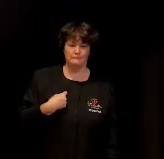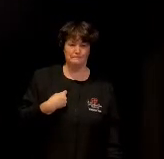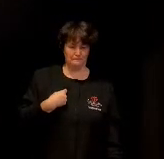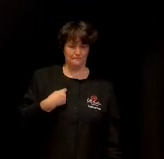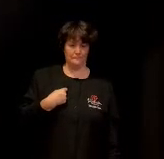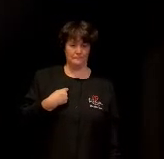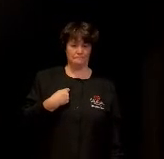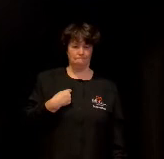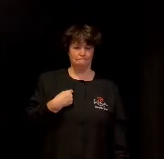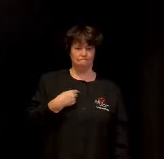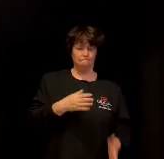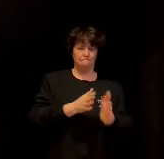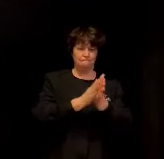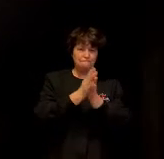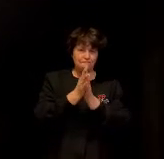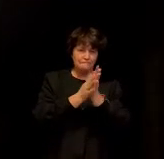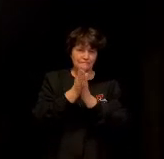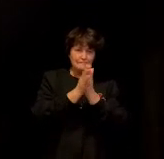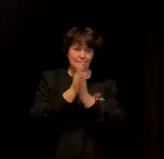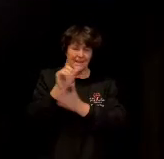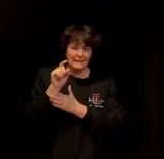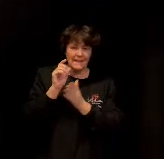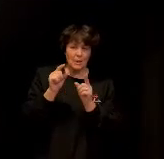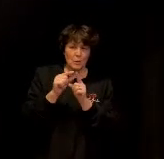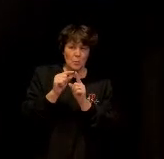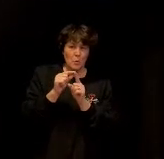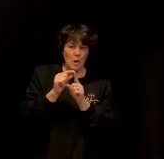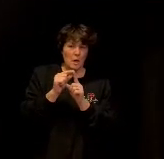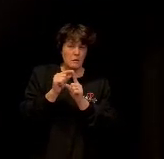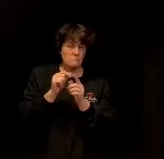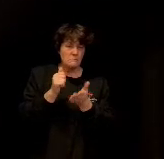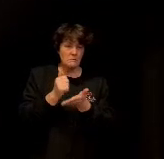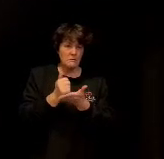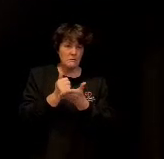Hope he has a word. Give me a word. Give me a word. Right?